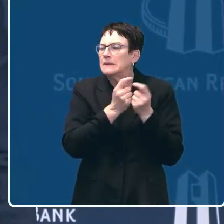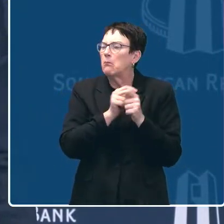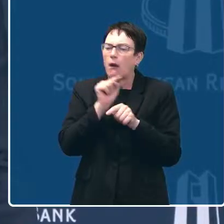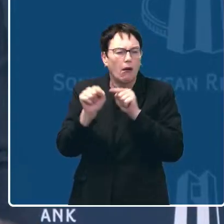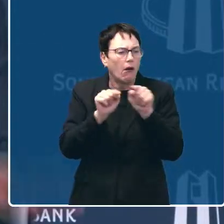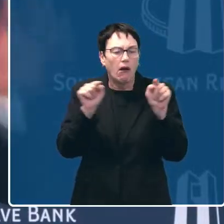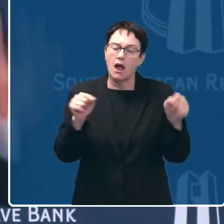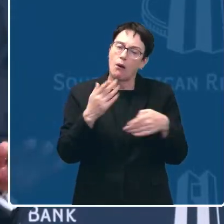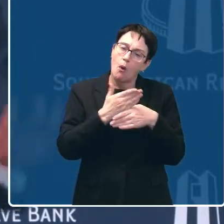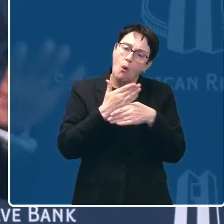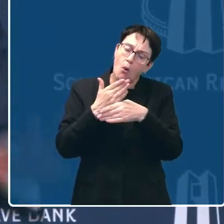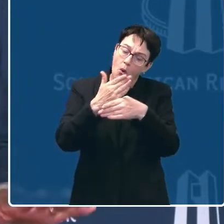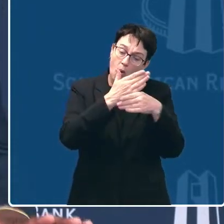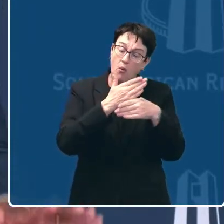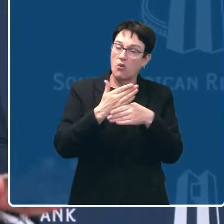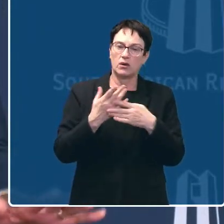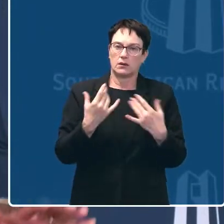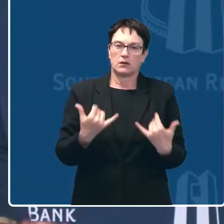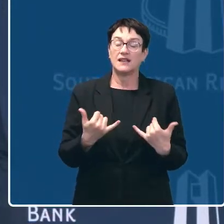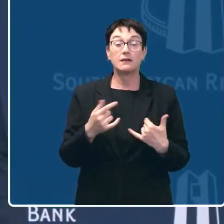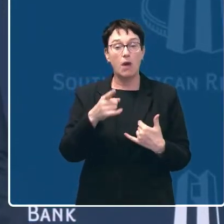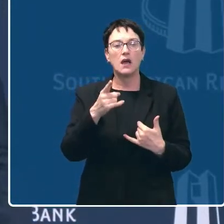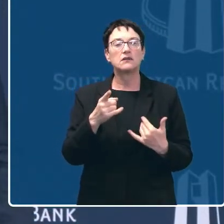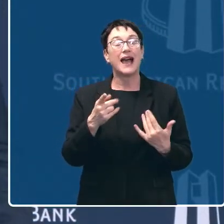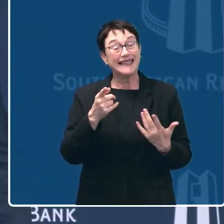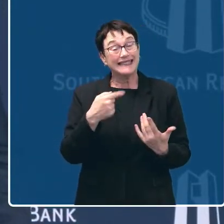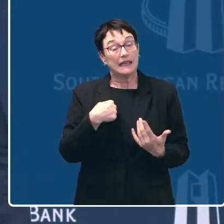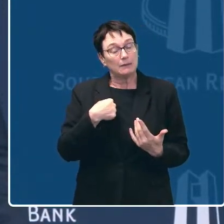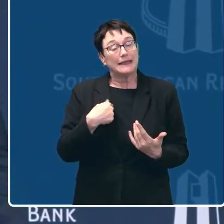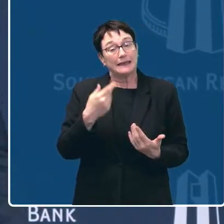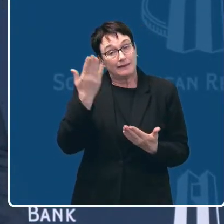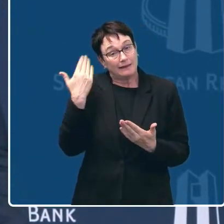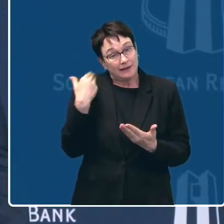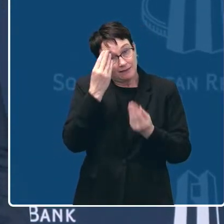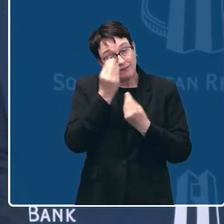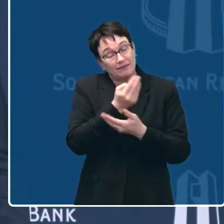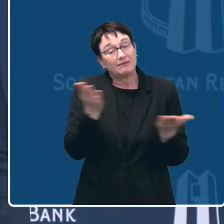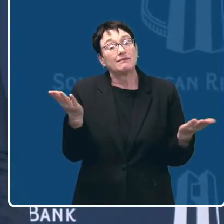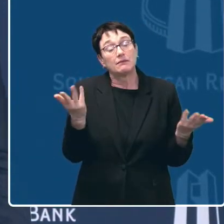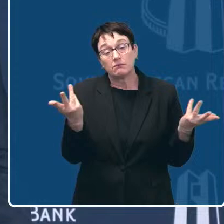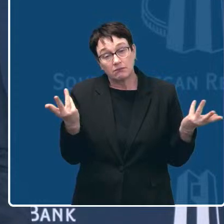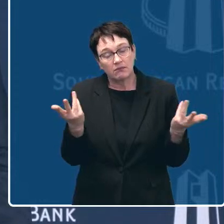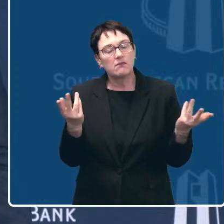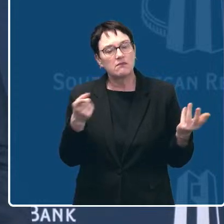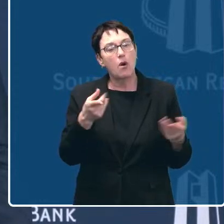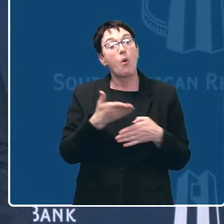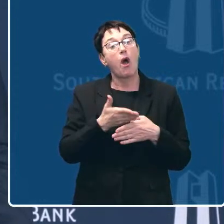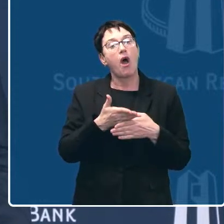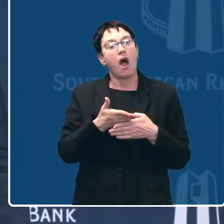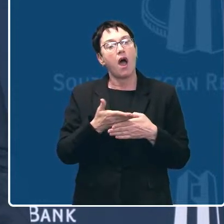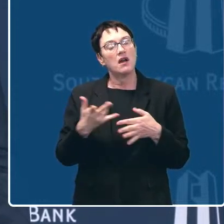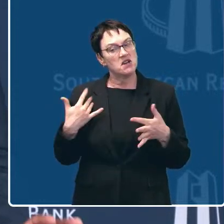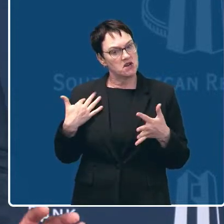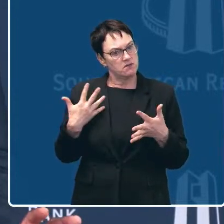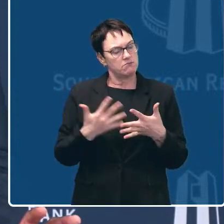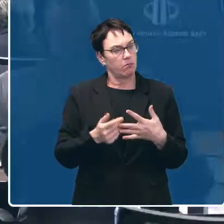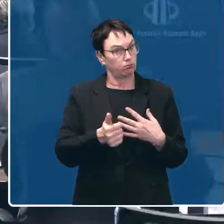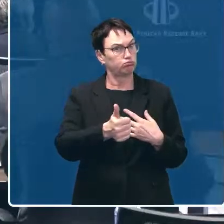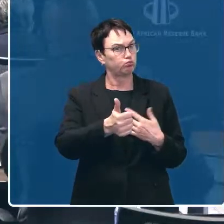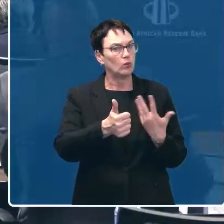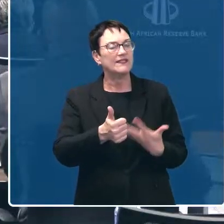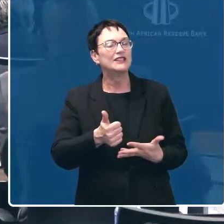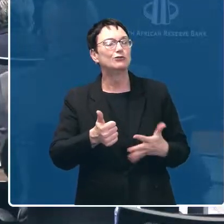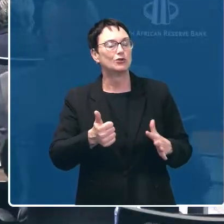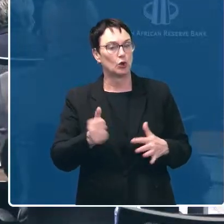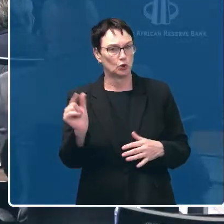the recommendation. The work is at an advanced stage. That's what I would say to you. Moluko, what effect